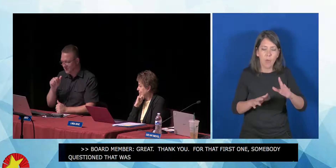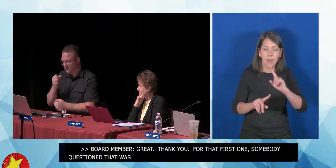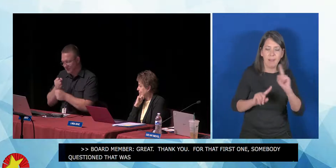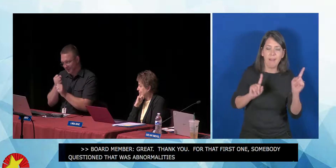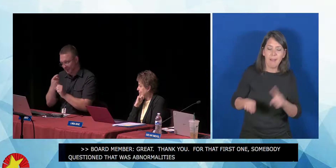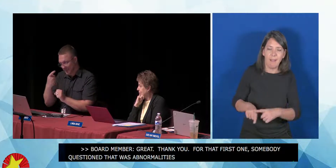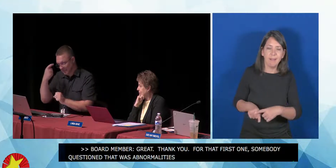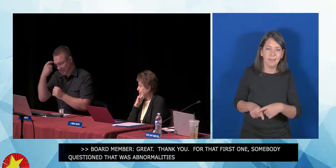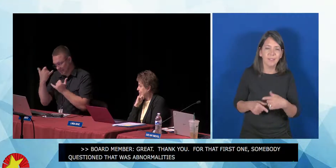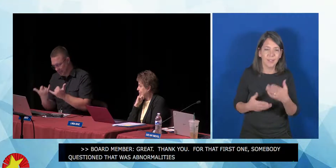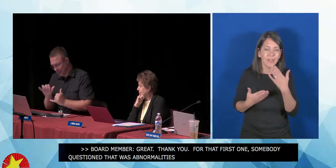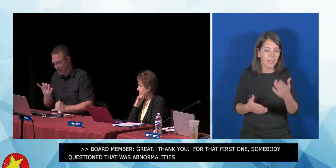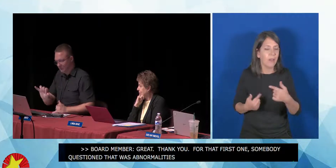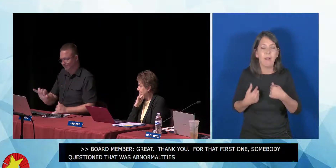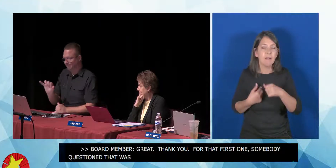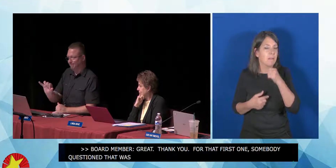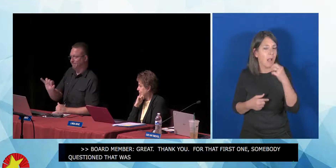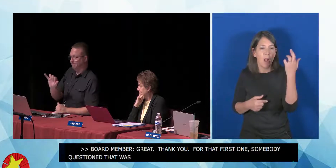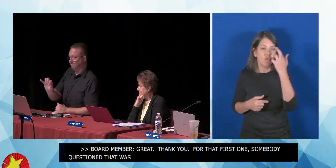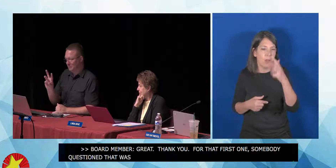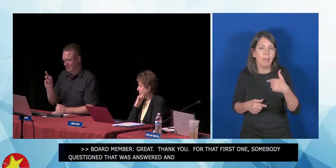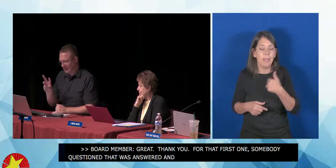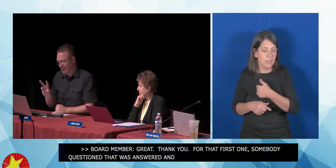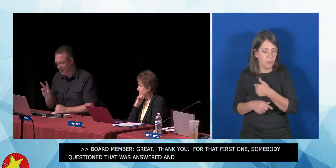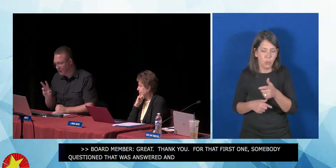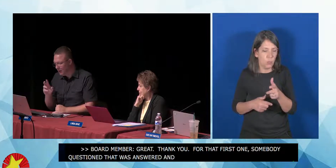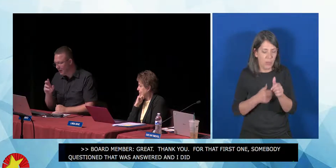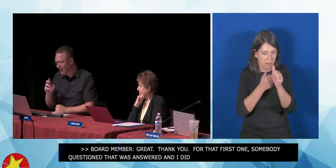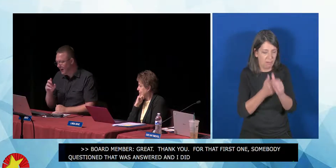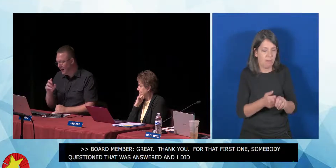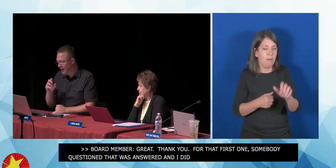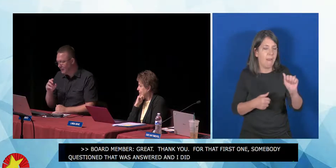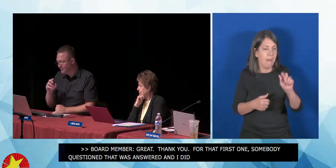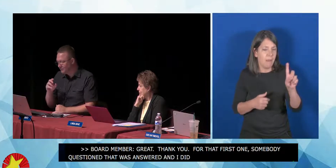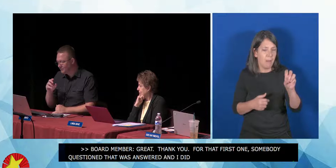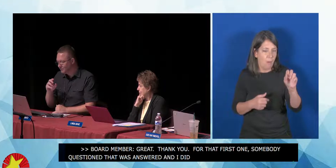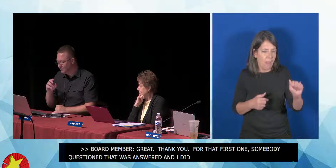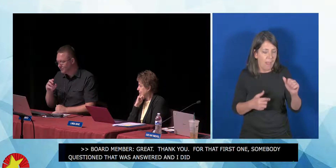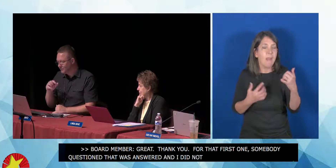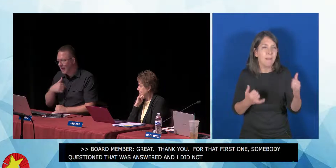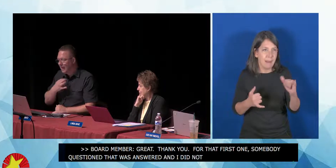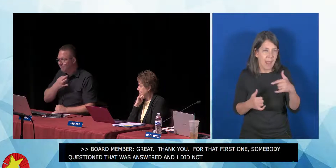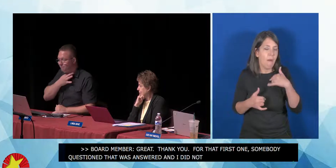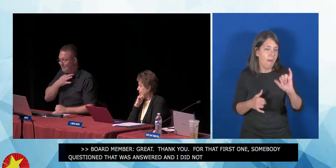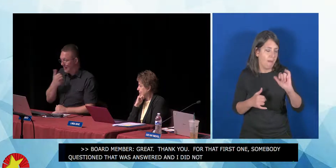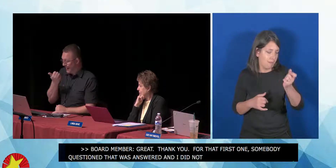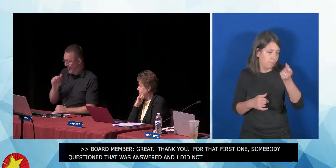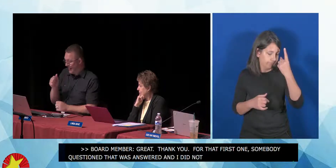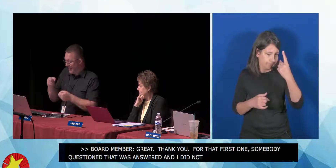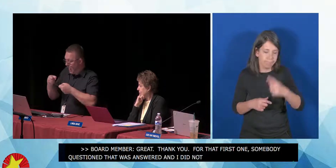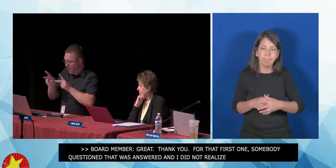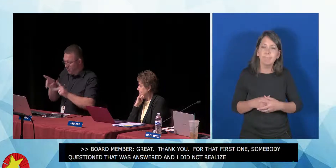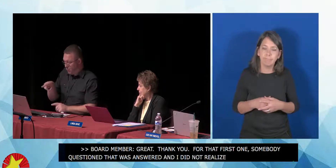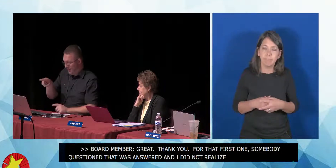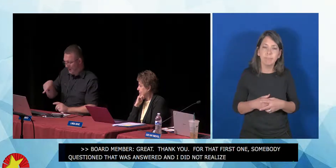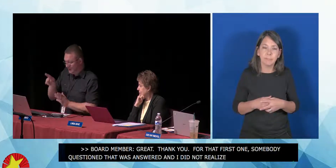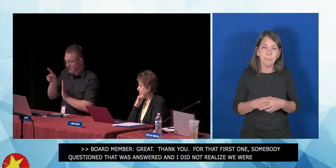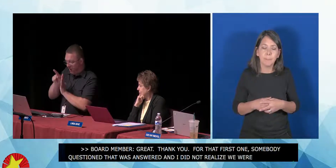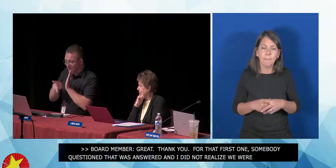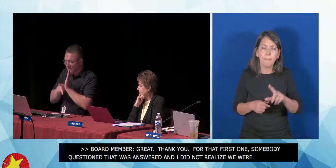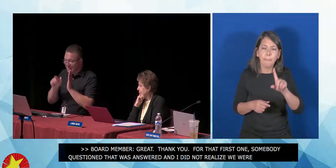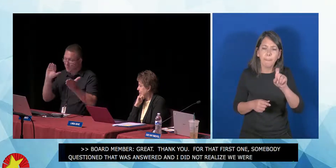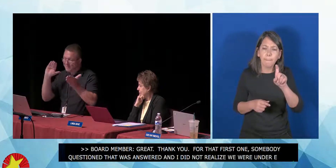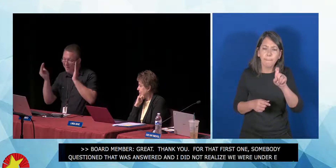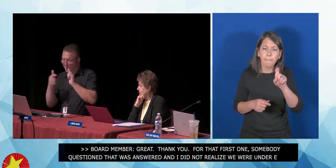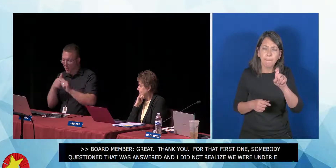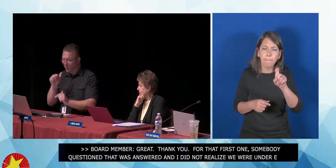I didn't realize that we weren't under ADOA. It does make sense now, now that I know that. Are there